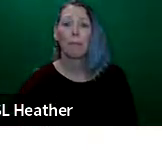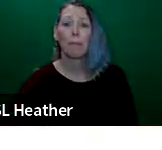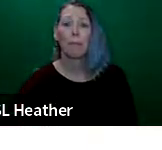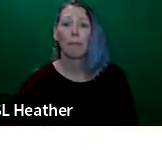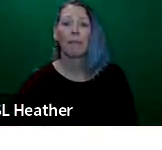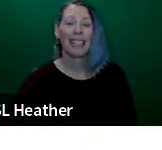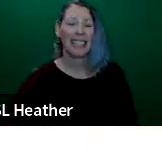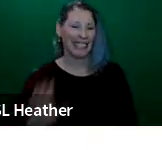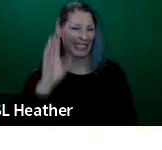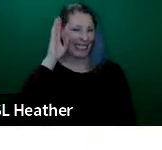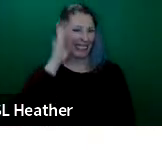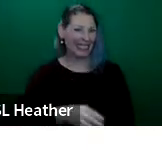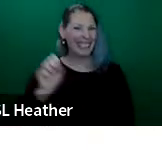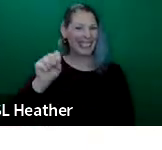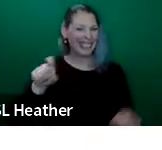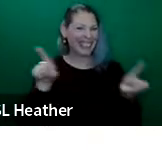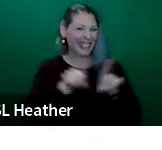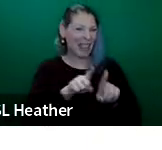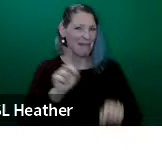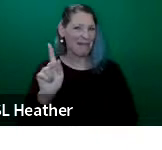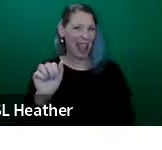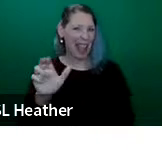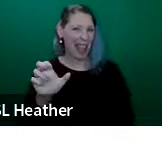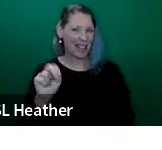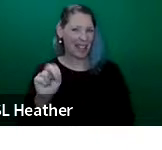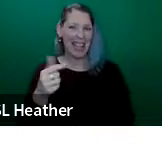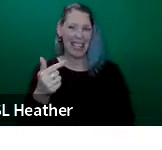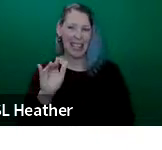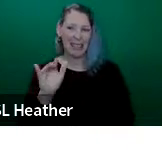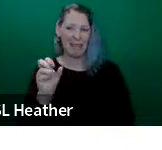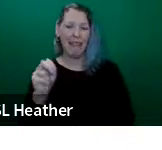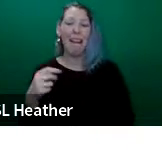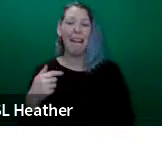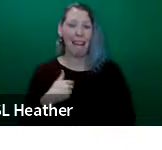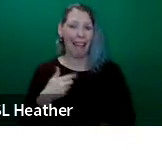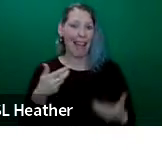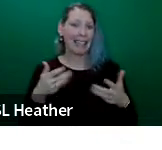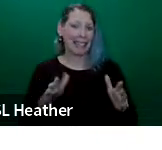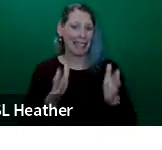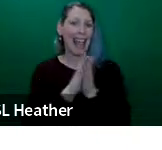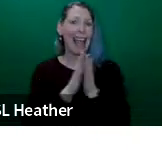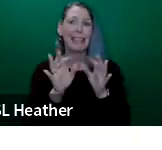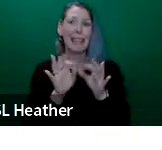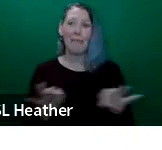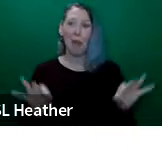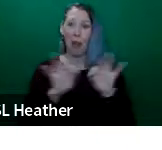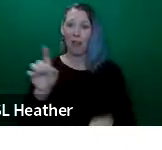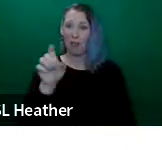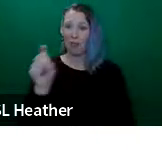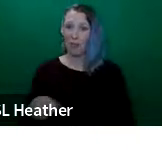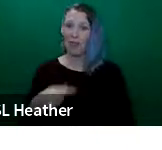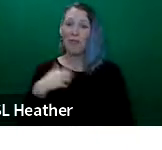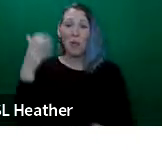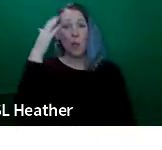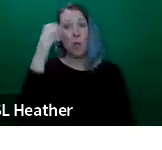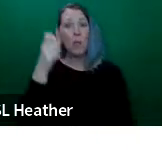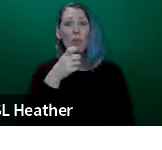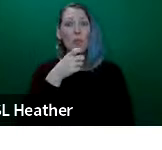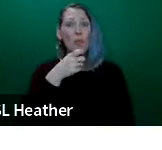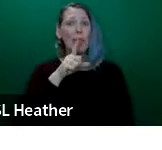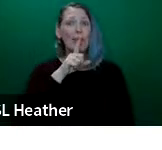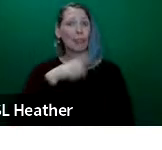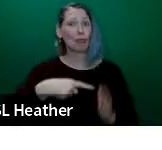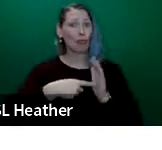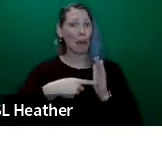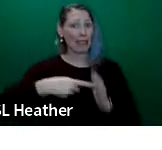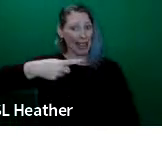It is hello, it is the same Karen Gibson, and I did ask a very important question, and I would like to know who's representing